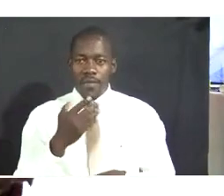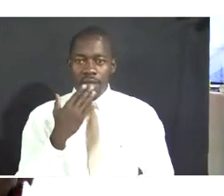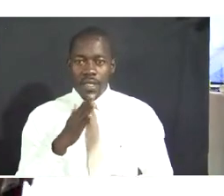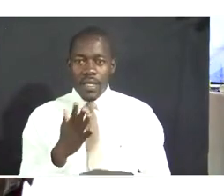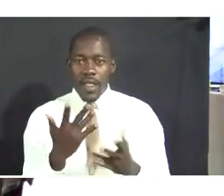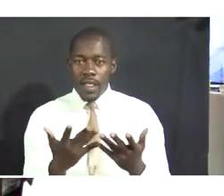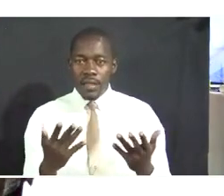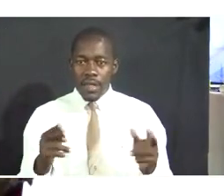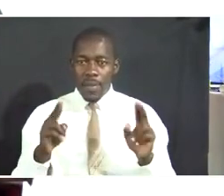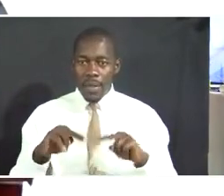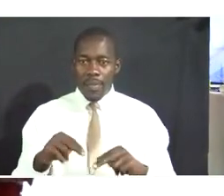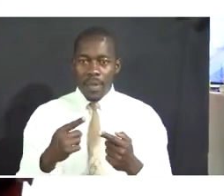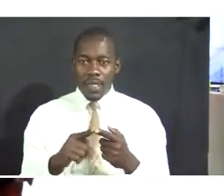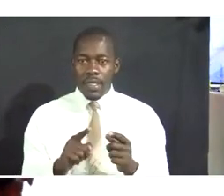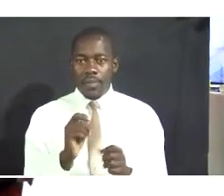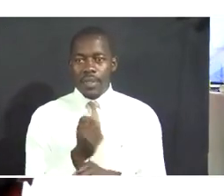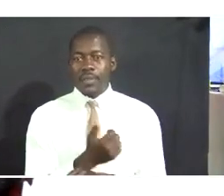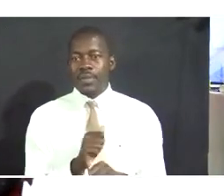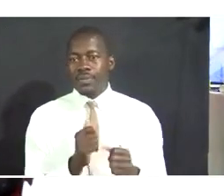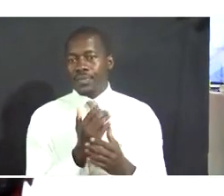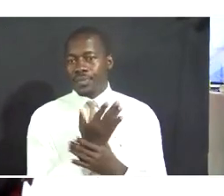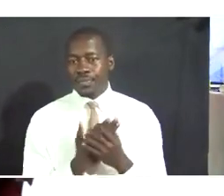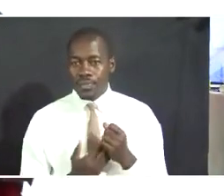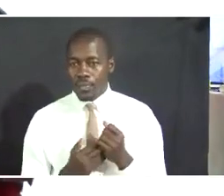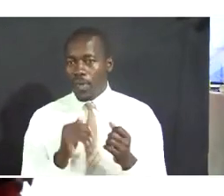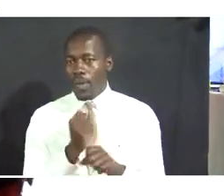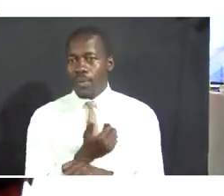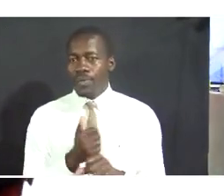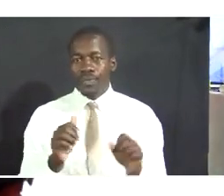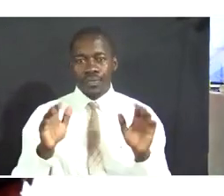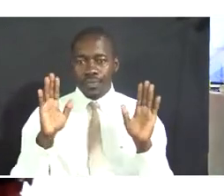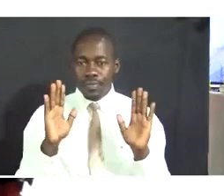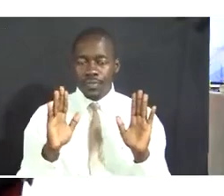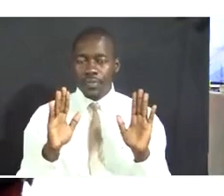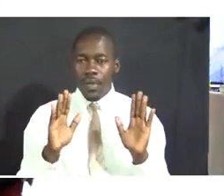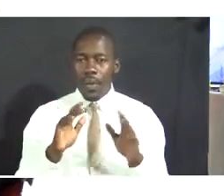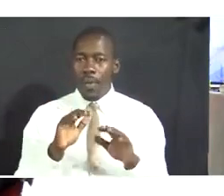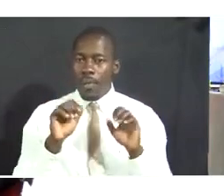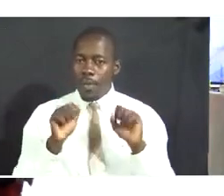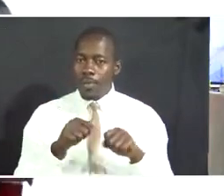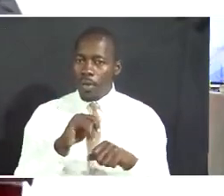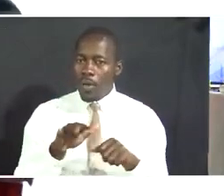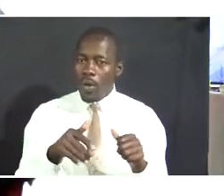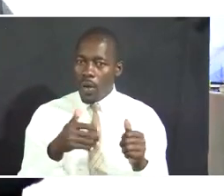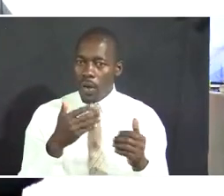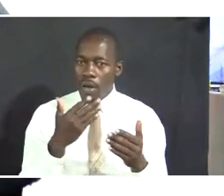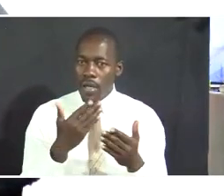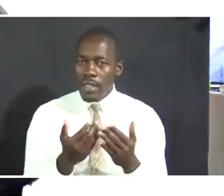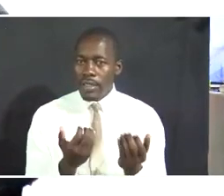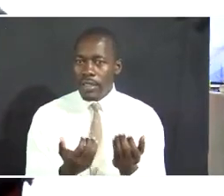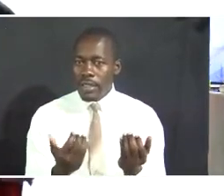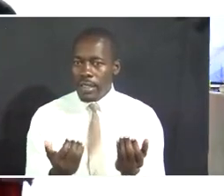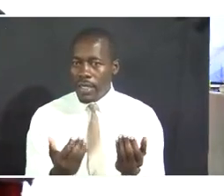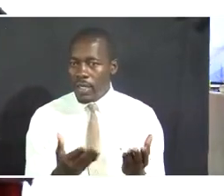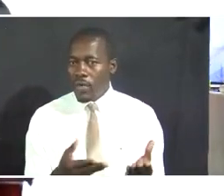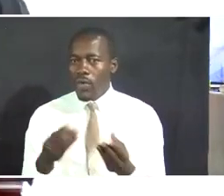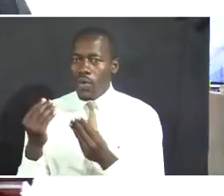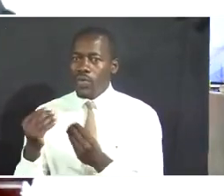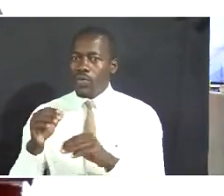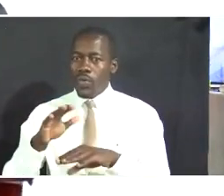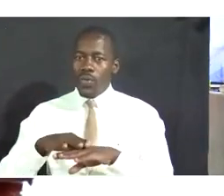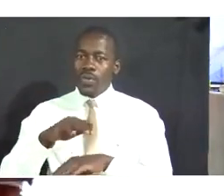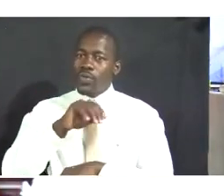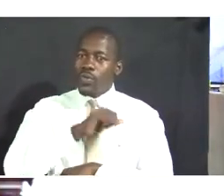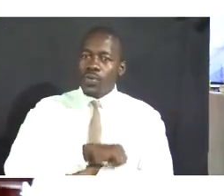not give up. Let's take our children to schools where we know that they will fight. And you, as